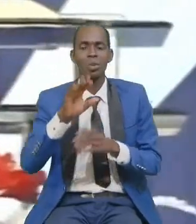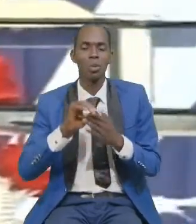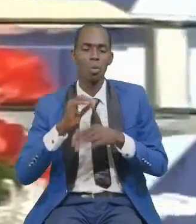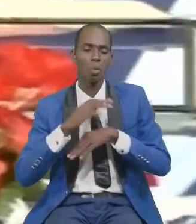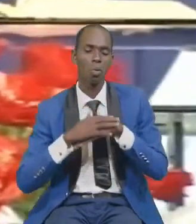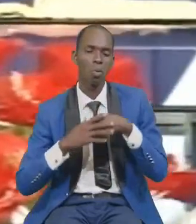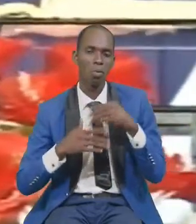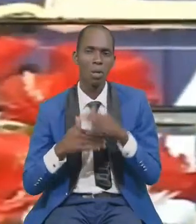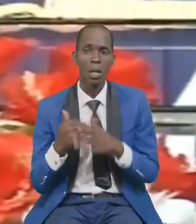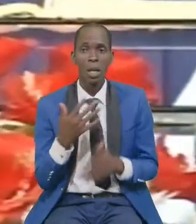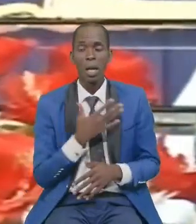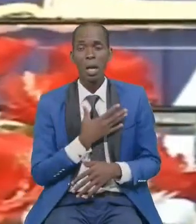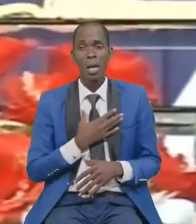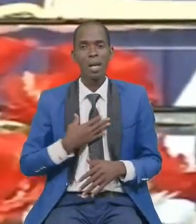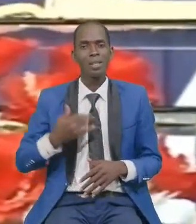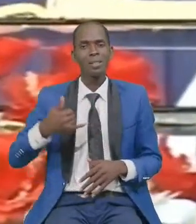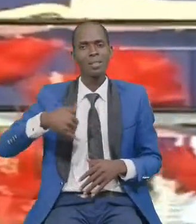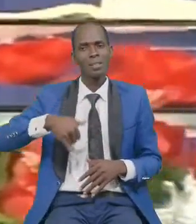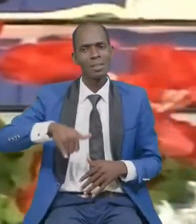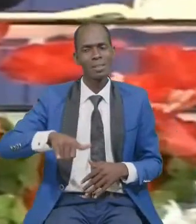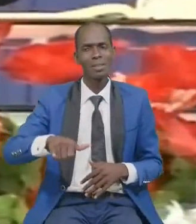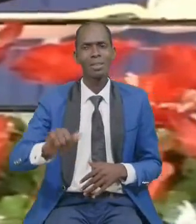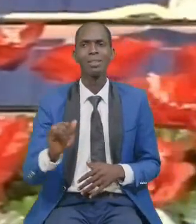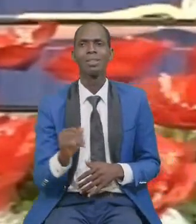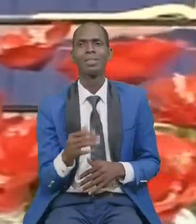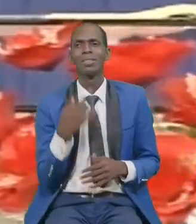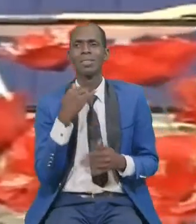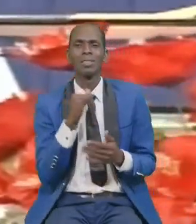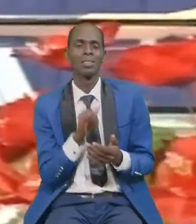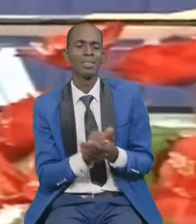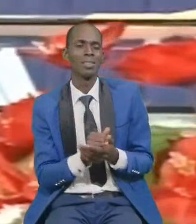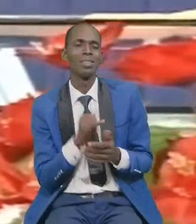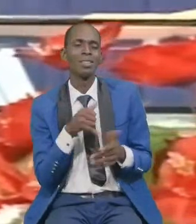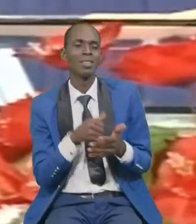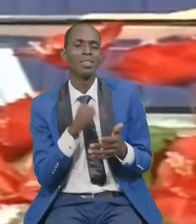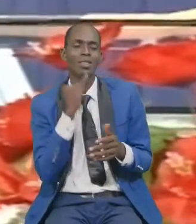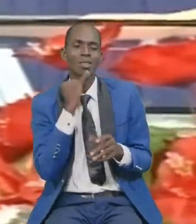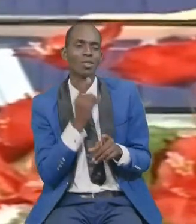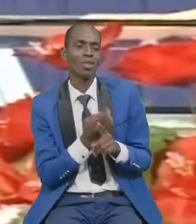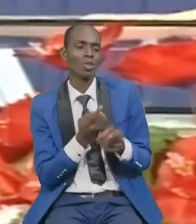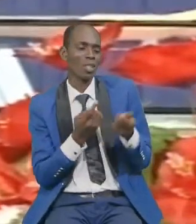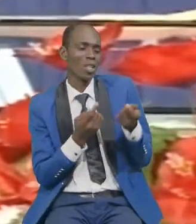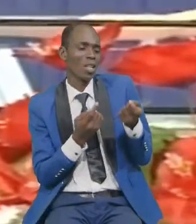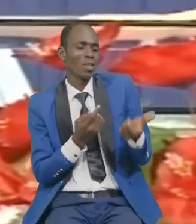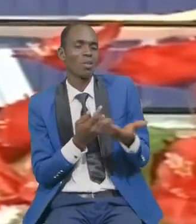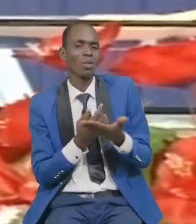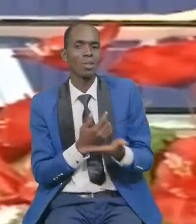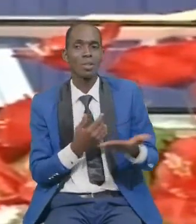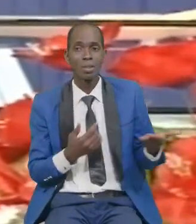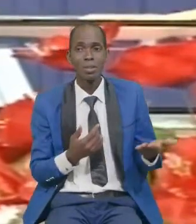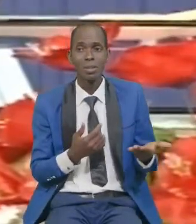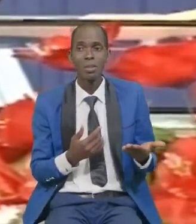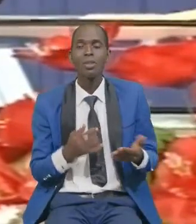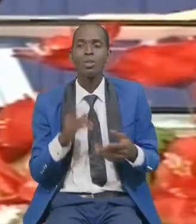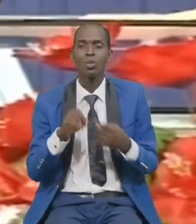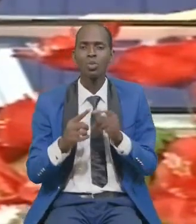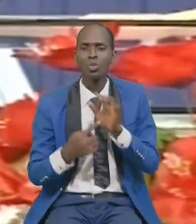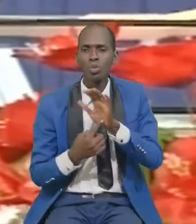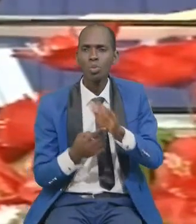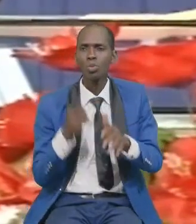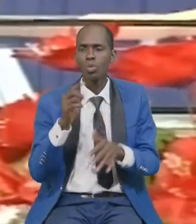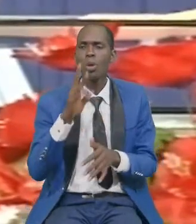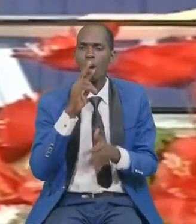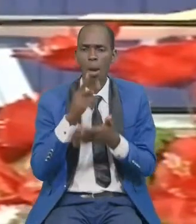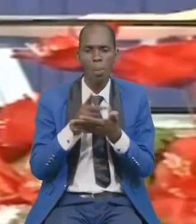And yet, you're bearing the cross. It's just a little sin. Just to show that you're part of the people of